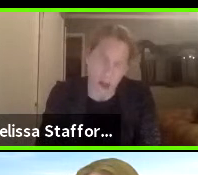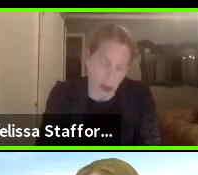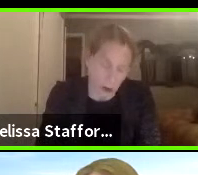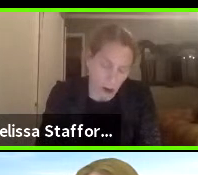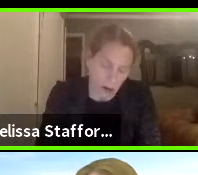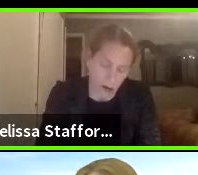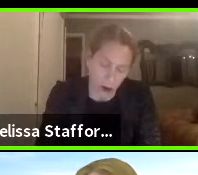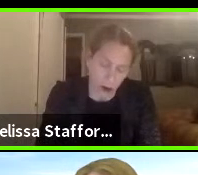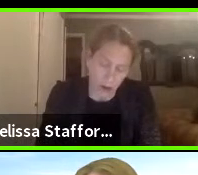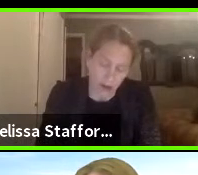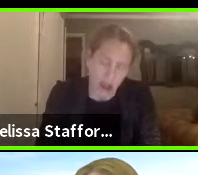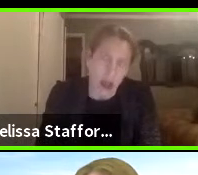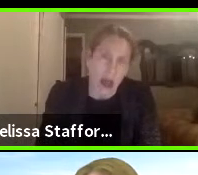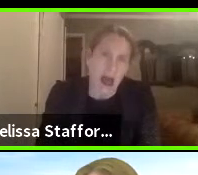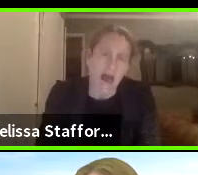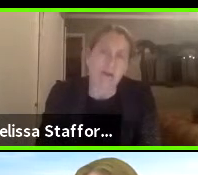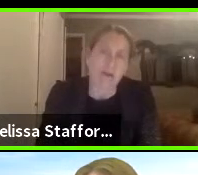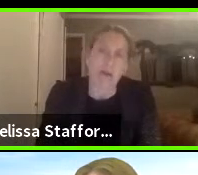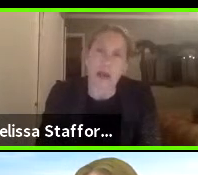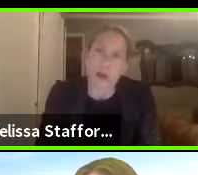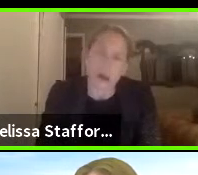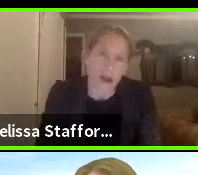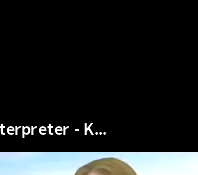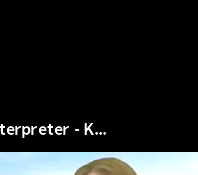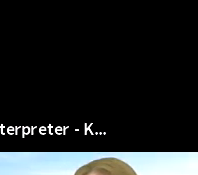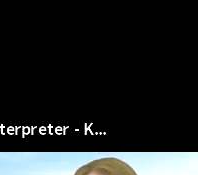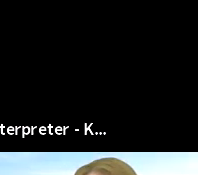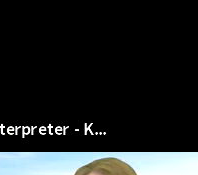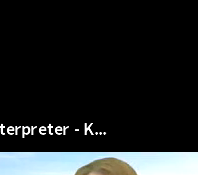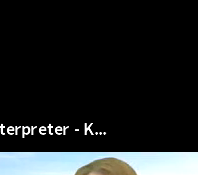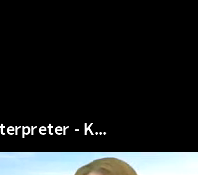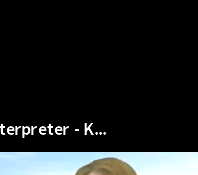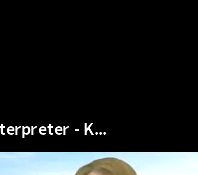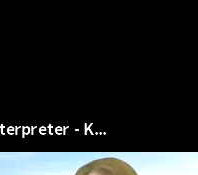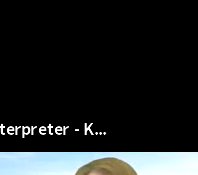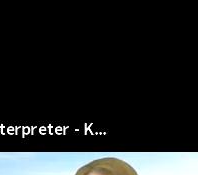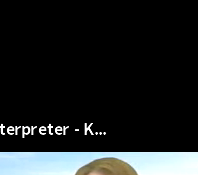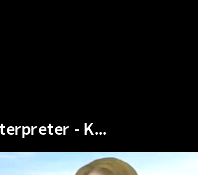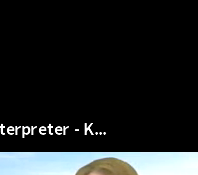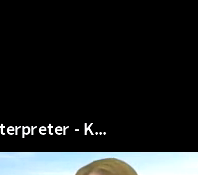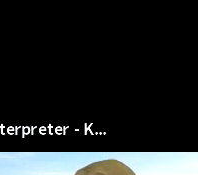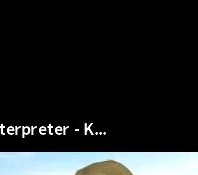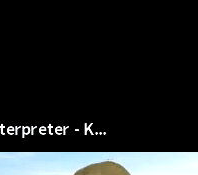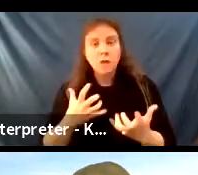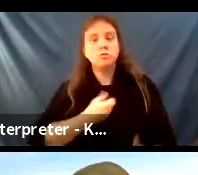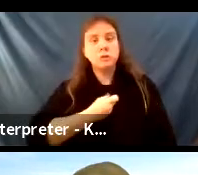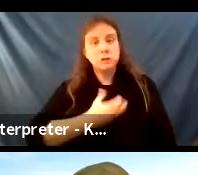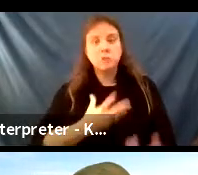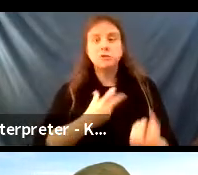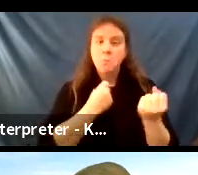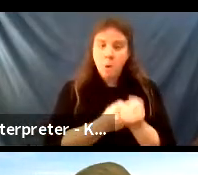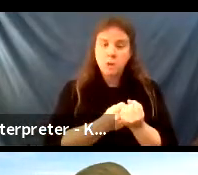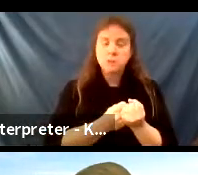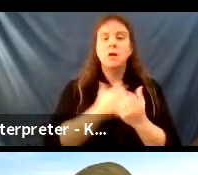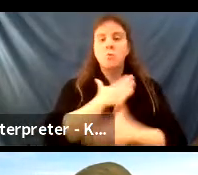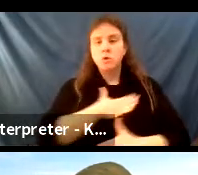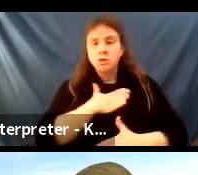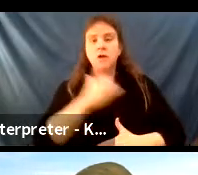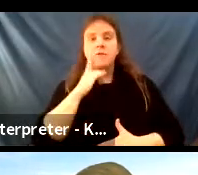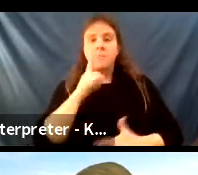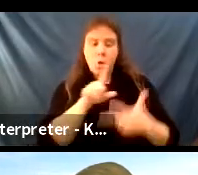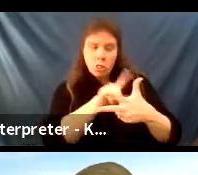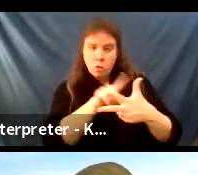thoughts on that were brought forward. I also want to just express support and appreciation for the 3 categories, and just note that